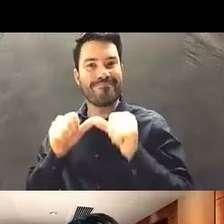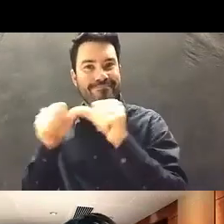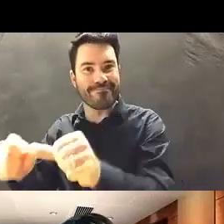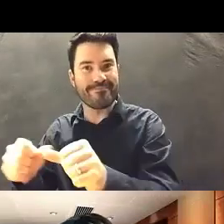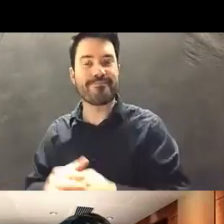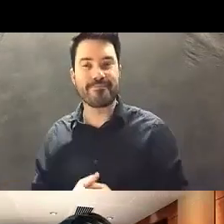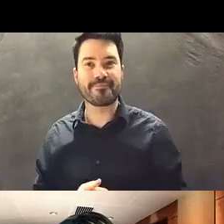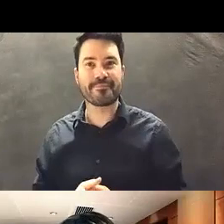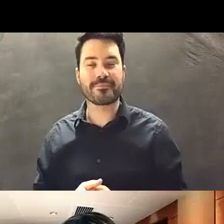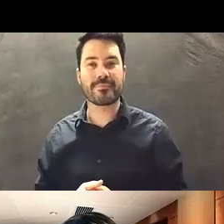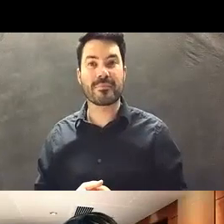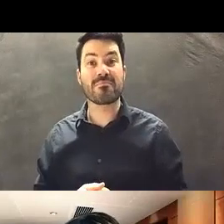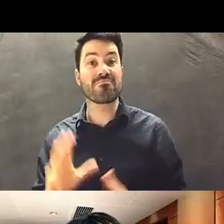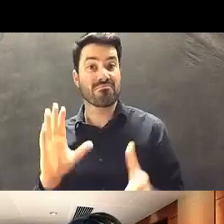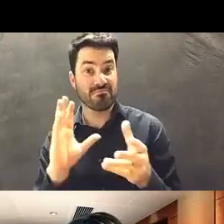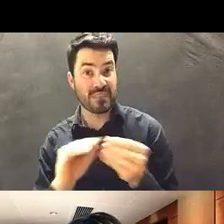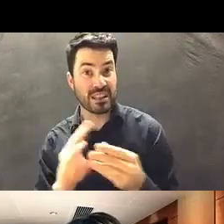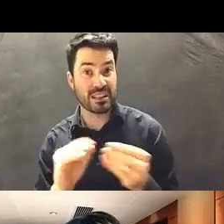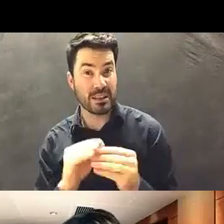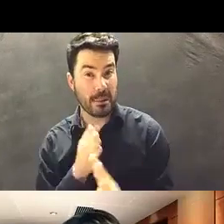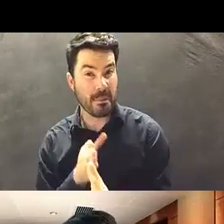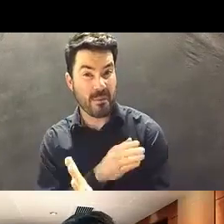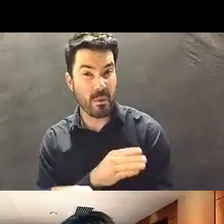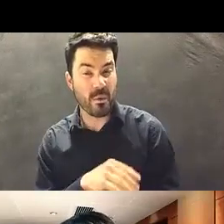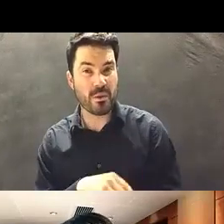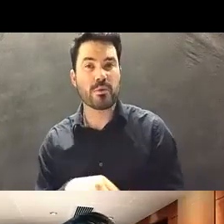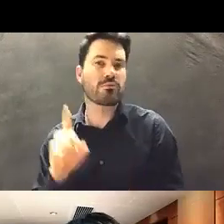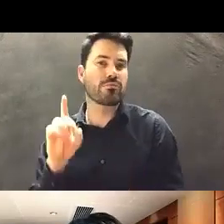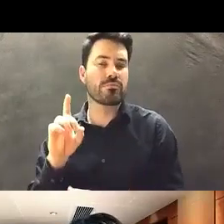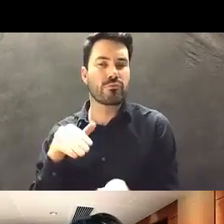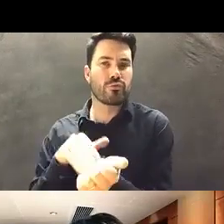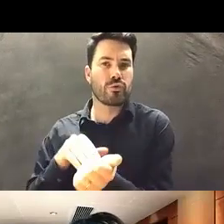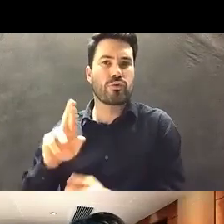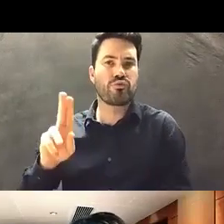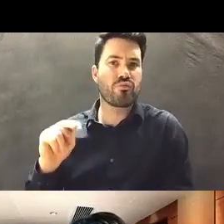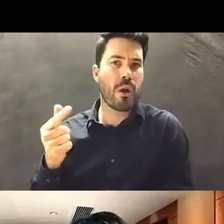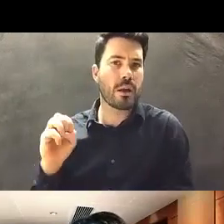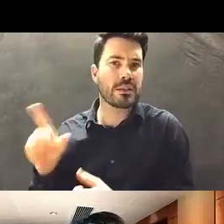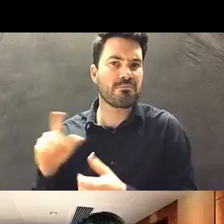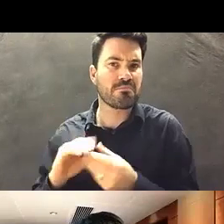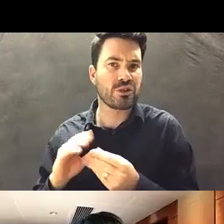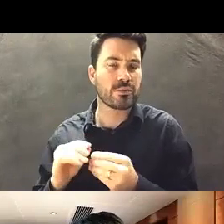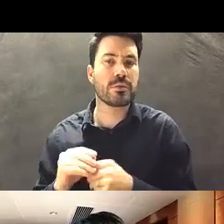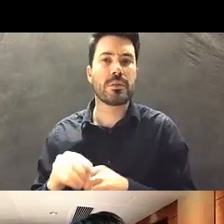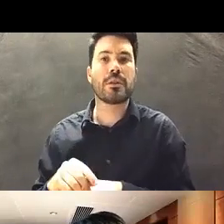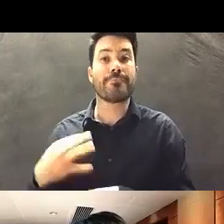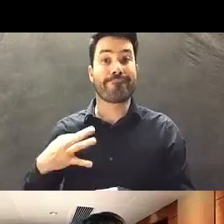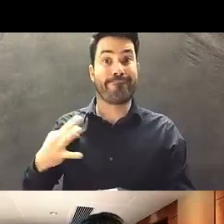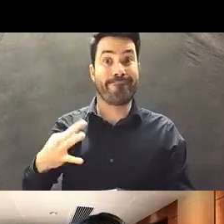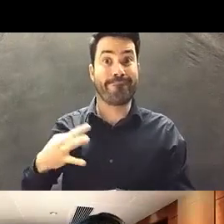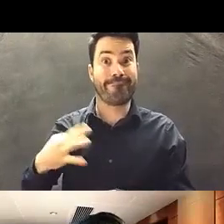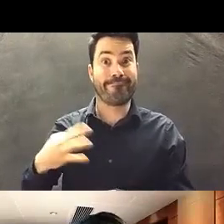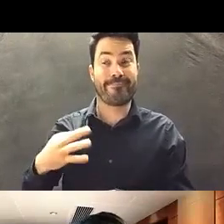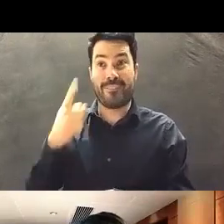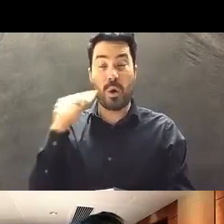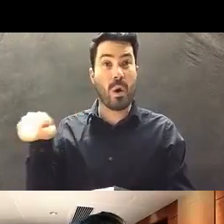Again, we mentioned earlier today about, Dr. Runge mentioned earlier today about the eligibility for promotions